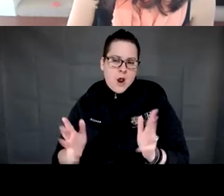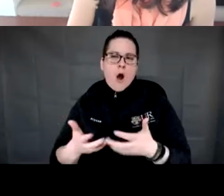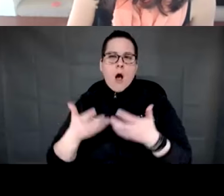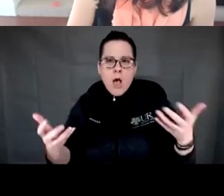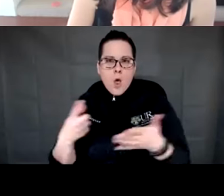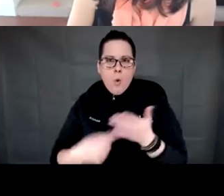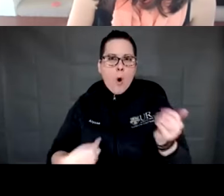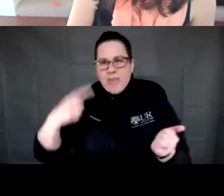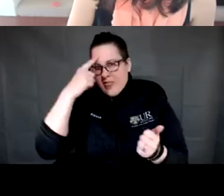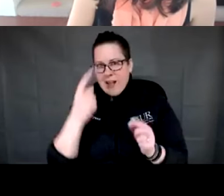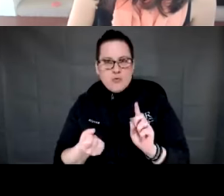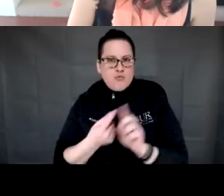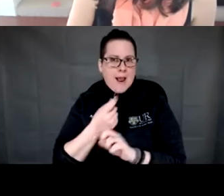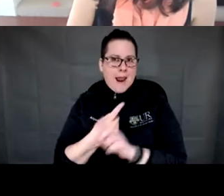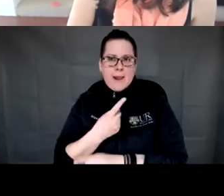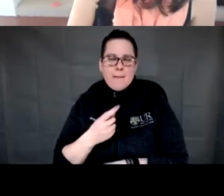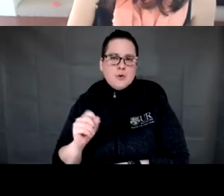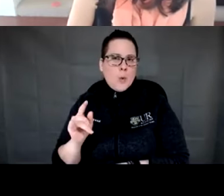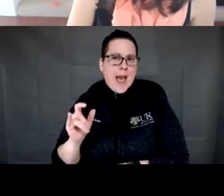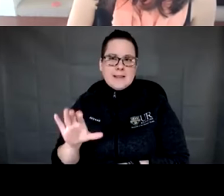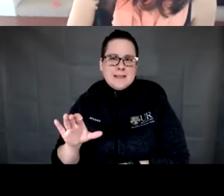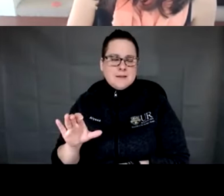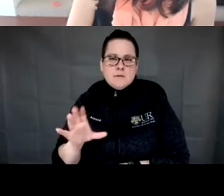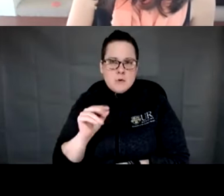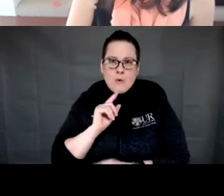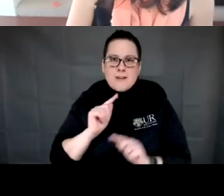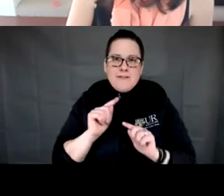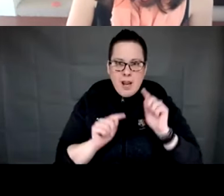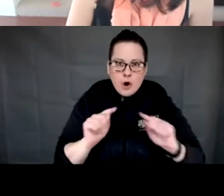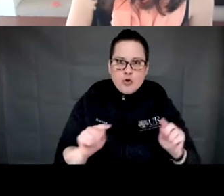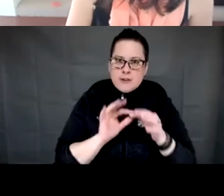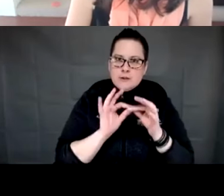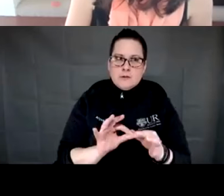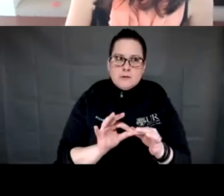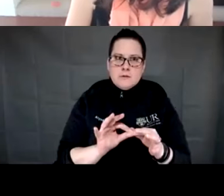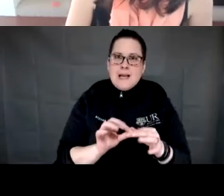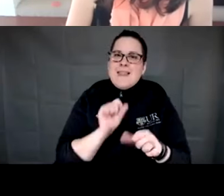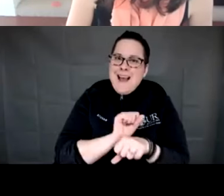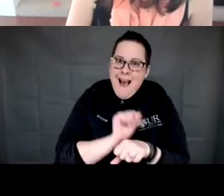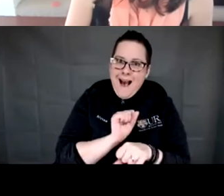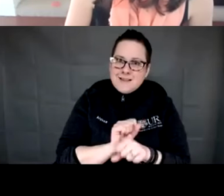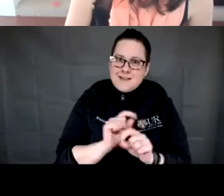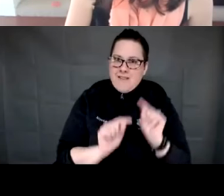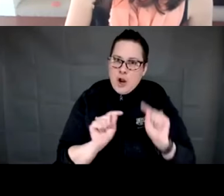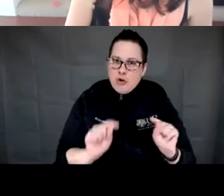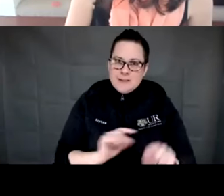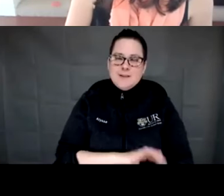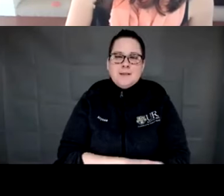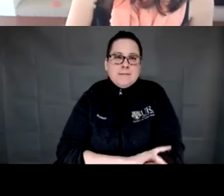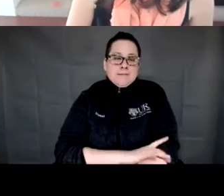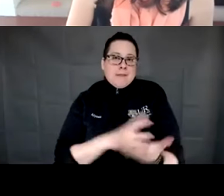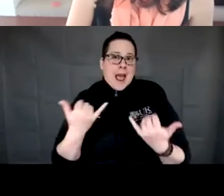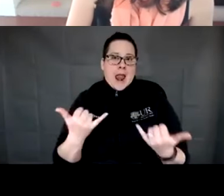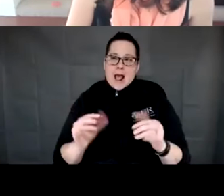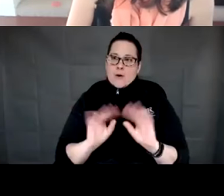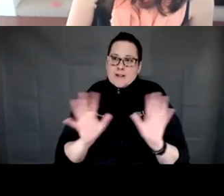think of stochasticity is variance that has to do with the sort of task-related variance. And I think now it's clear